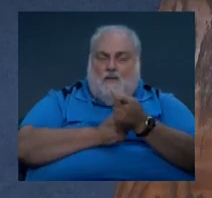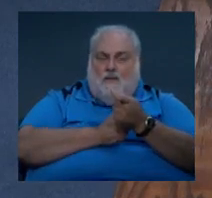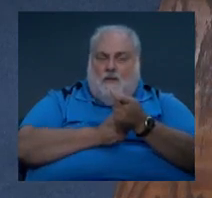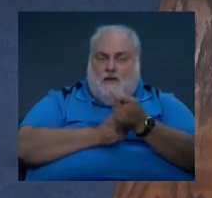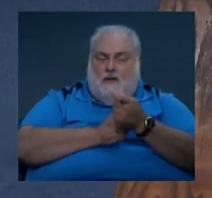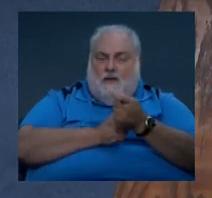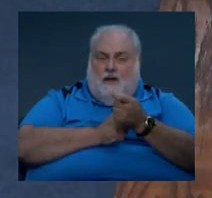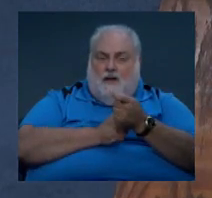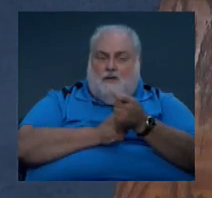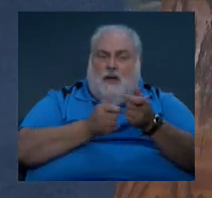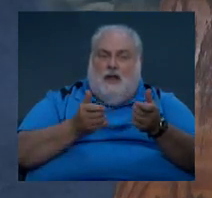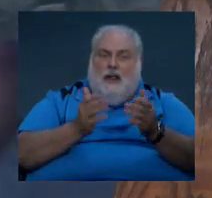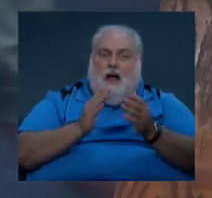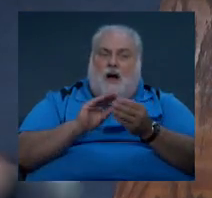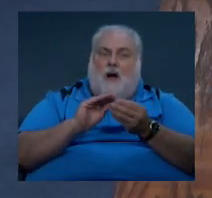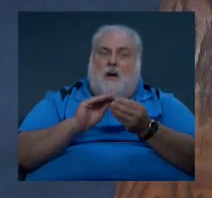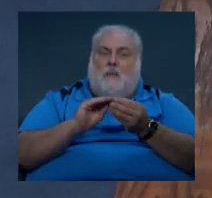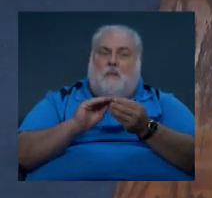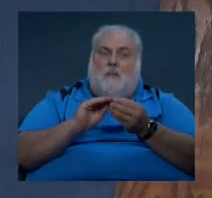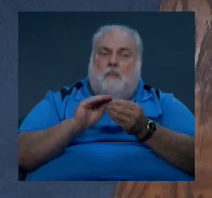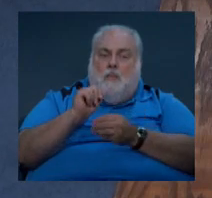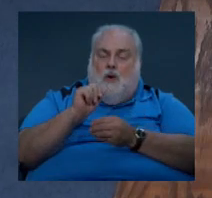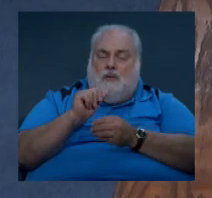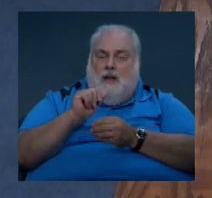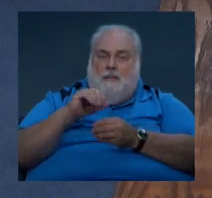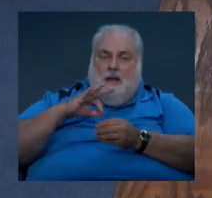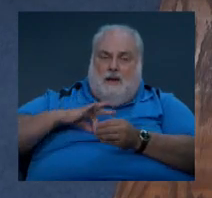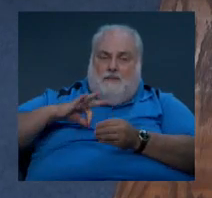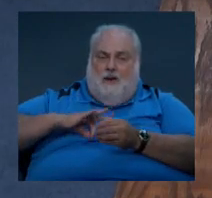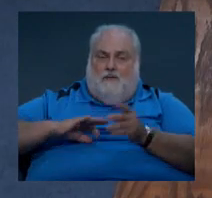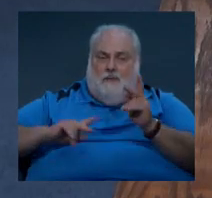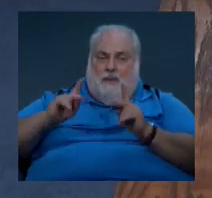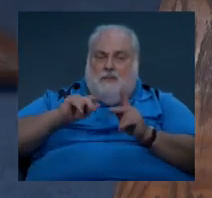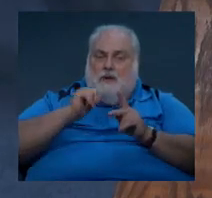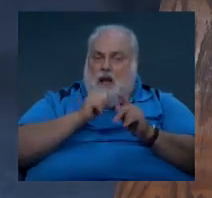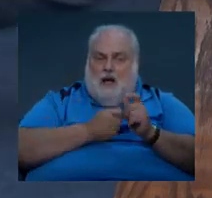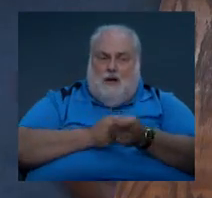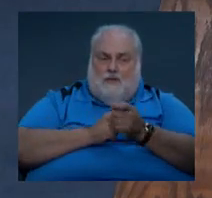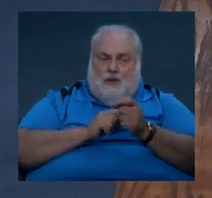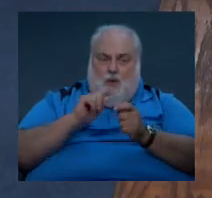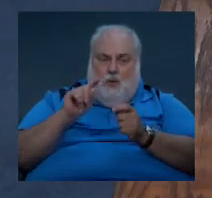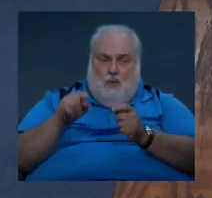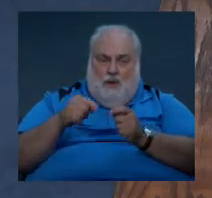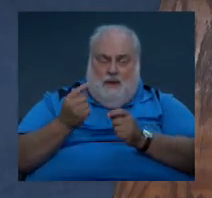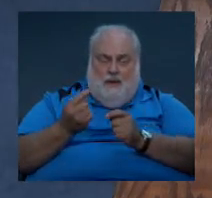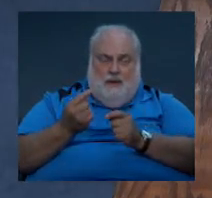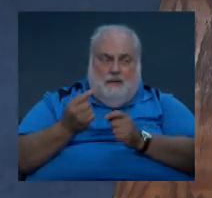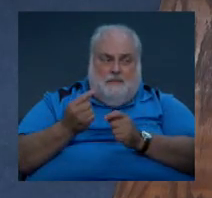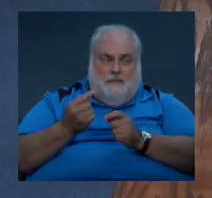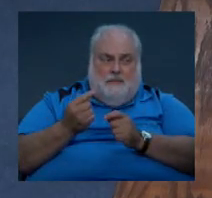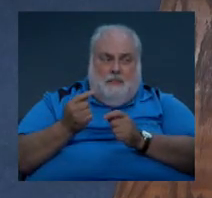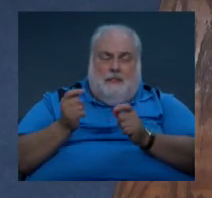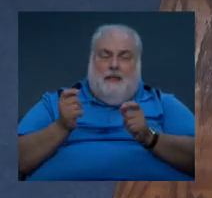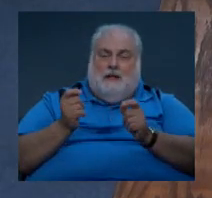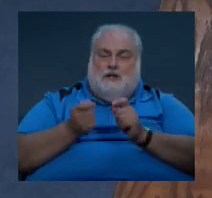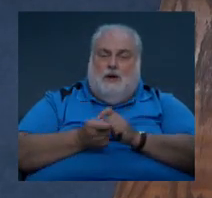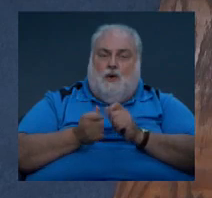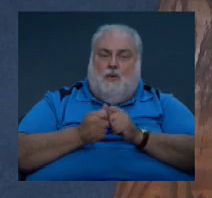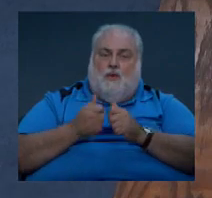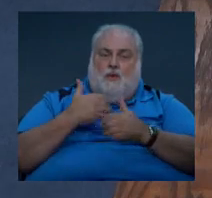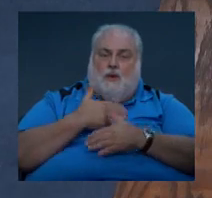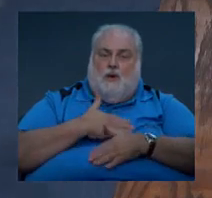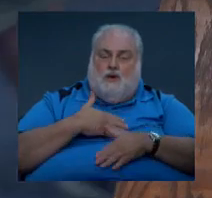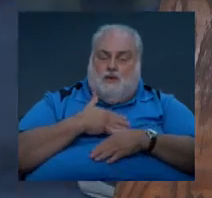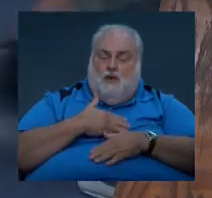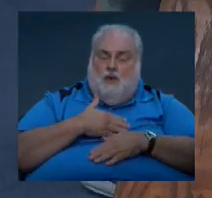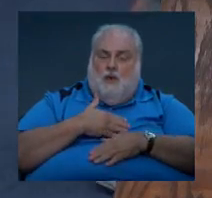it a greater amenity for all and not just those golfers. I would like to consider changes to the recreational